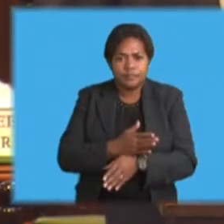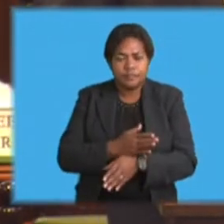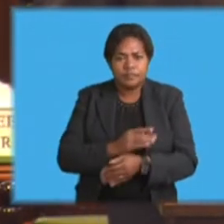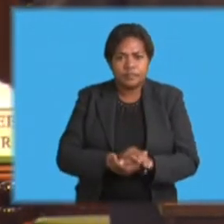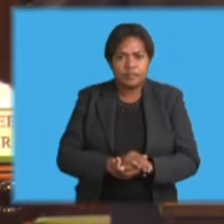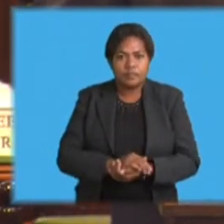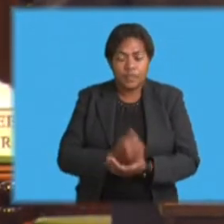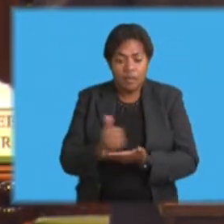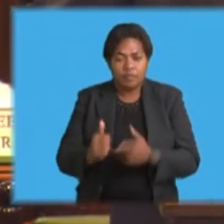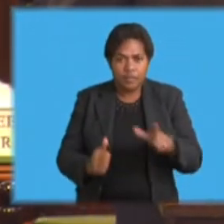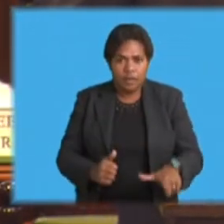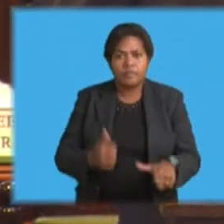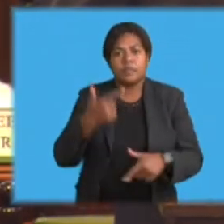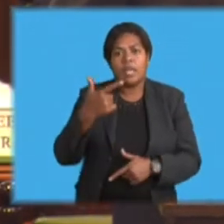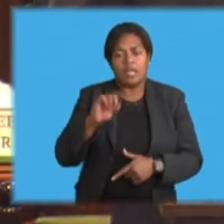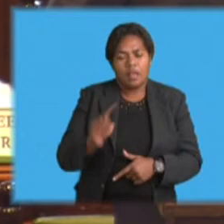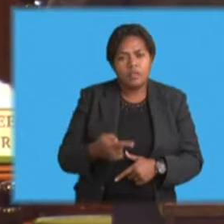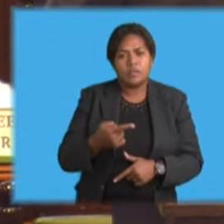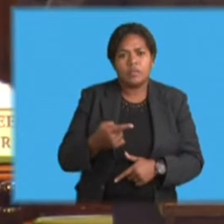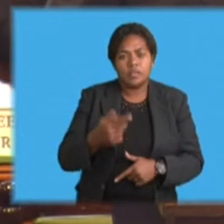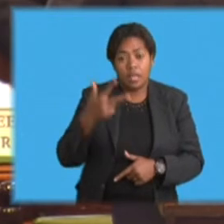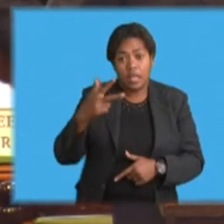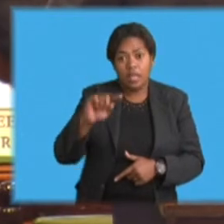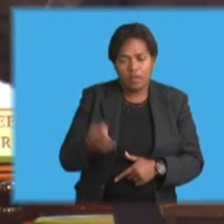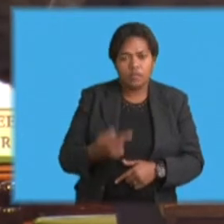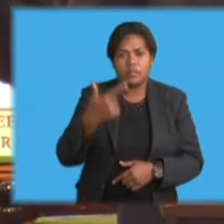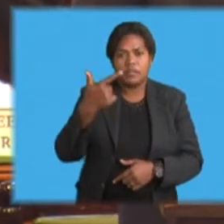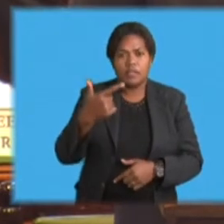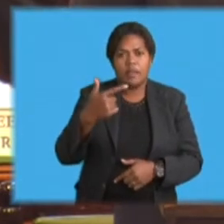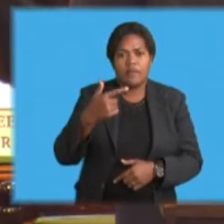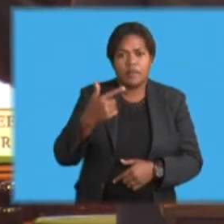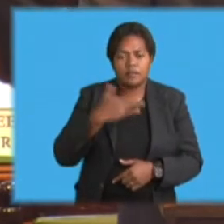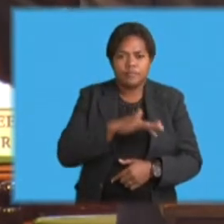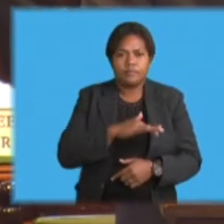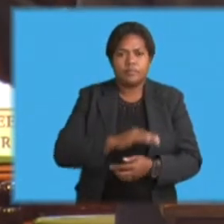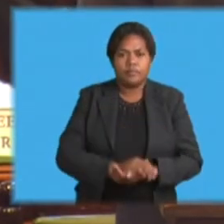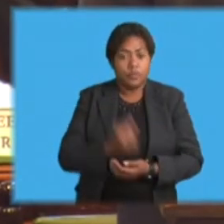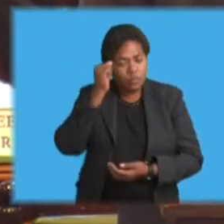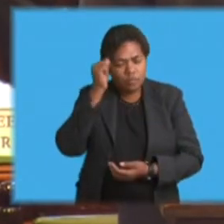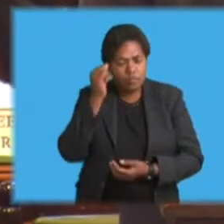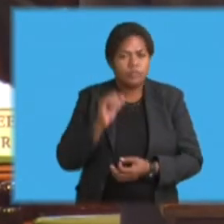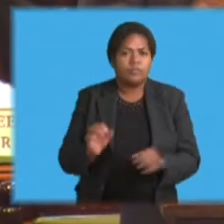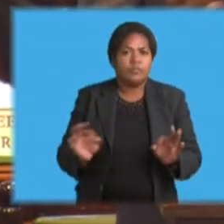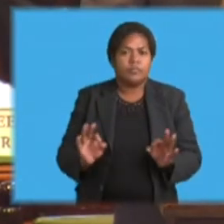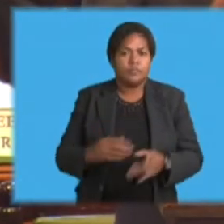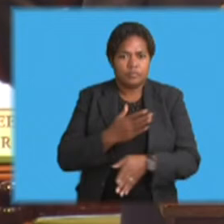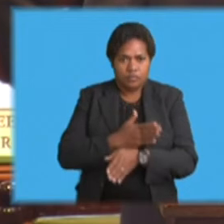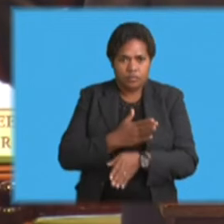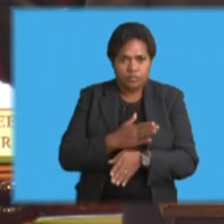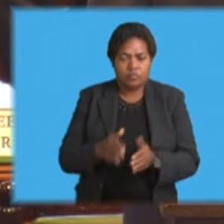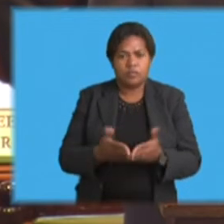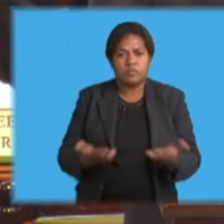is around 8,700. These are the clients who are currently registered with us and who we know are really unemployed at this time. So the focus